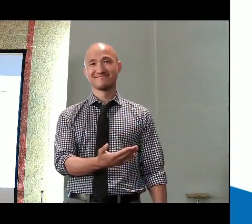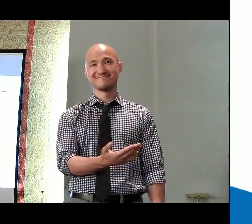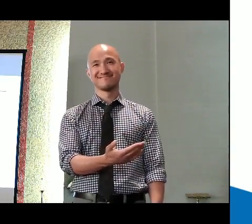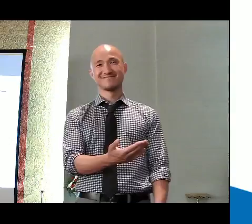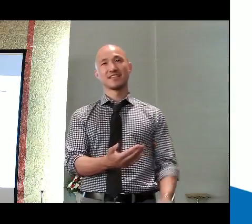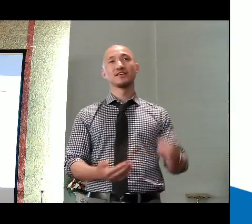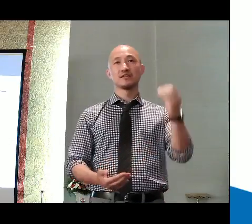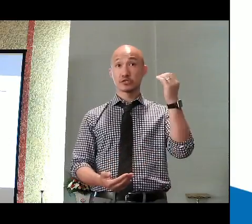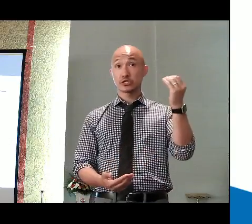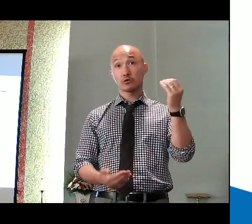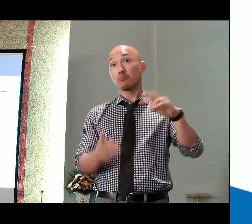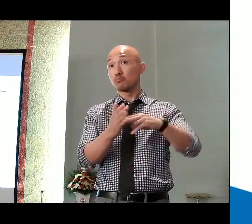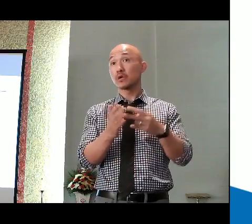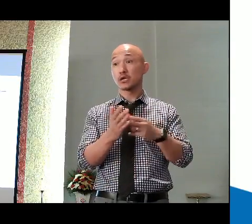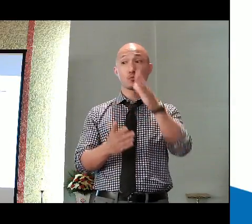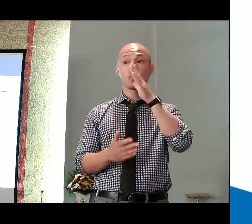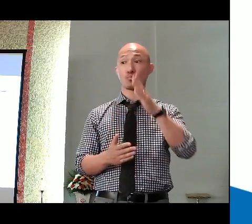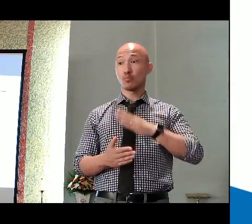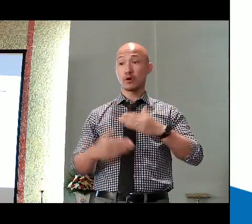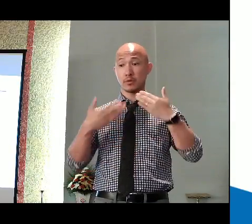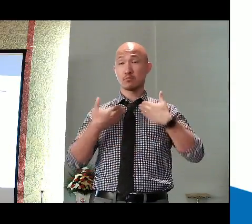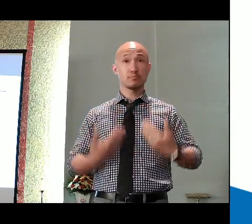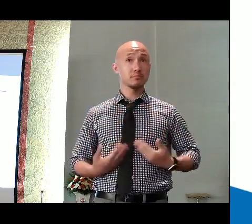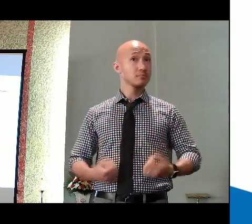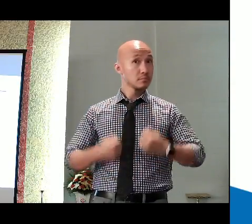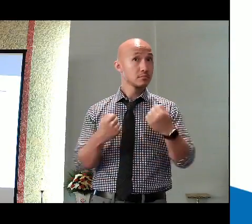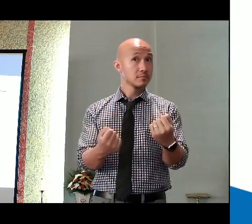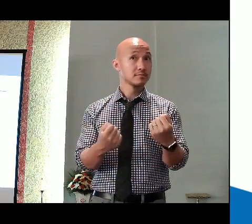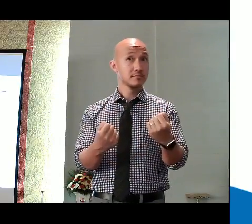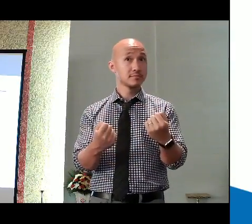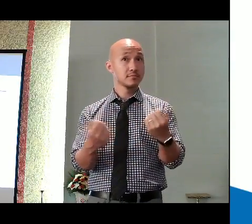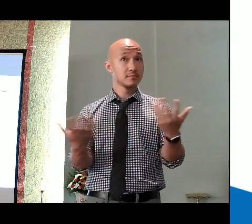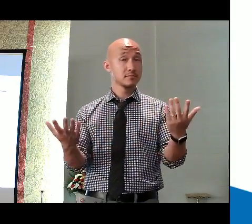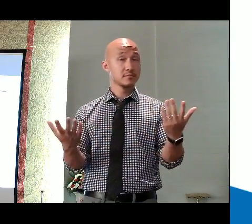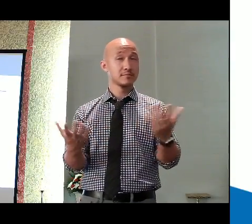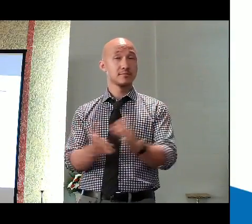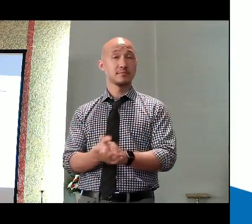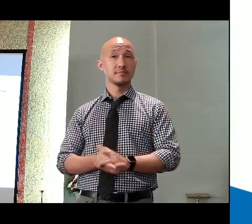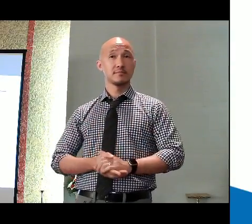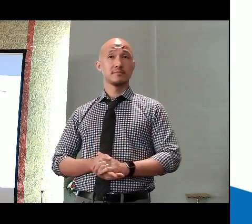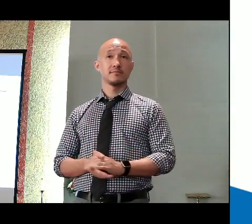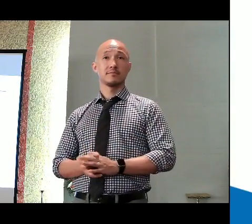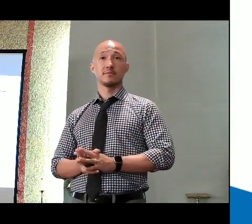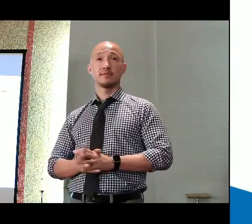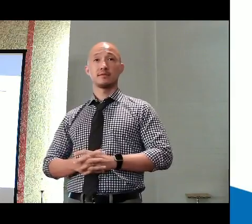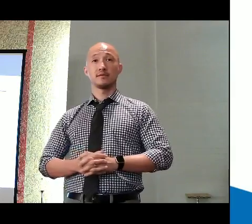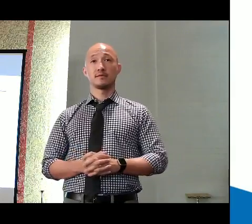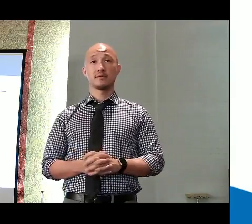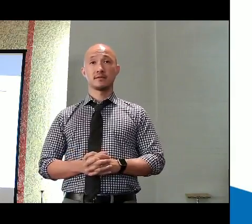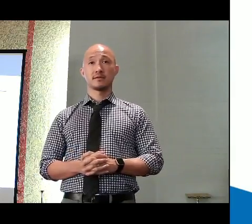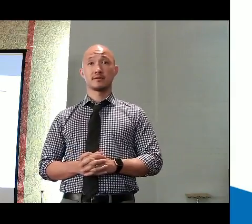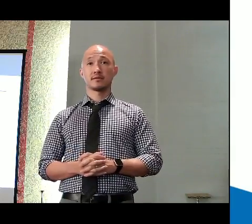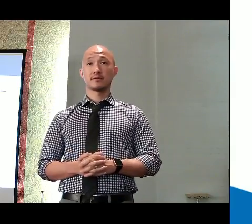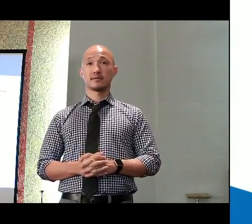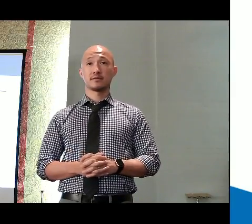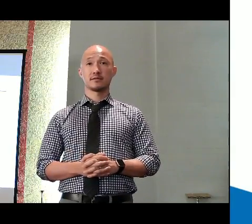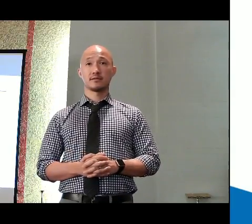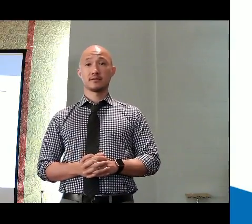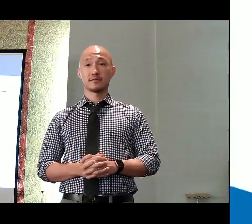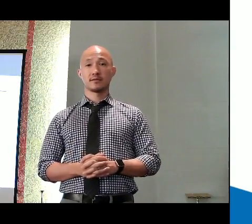very strong. God had them go through that. Yes, physically in the sense of